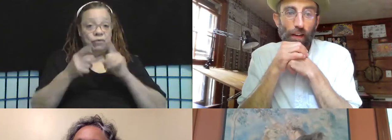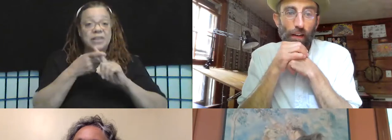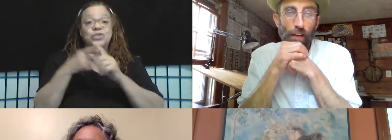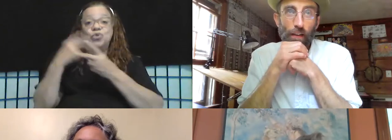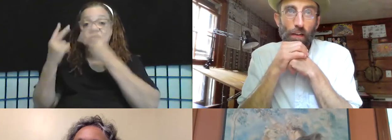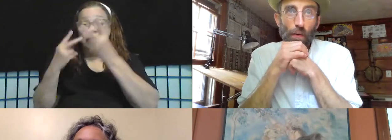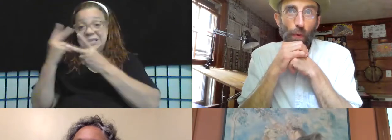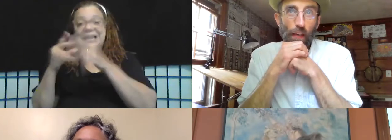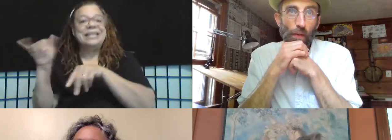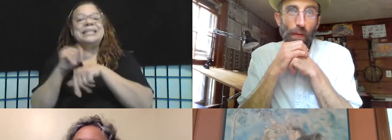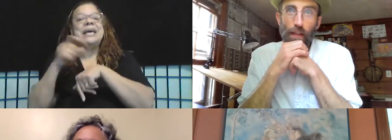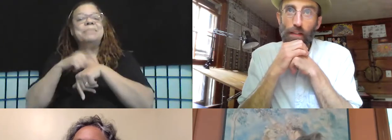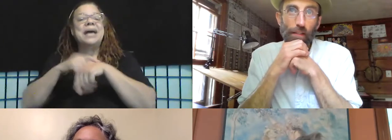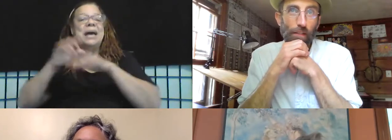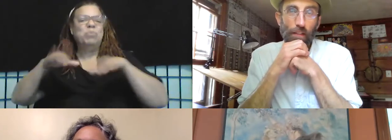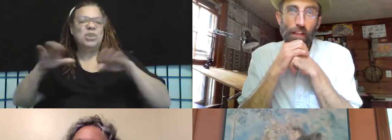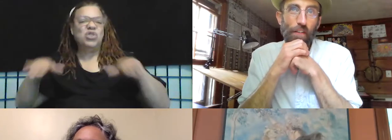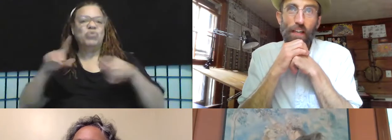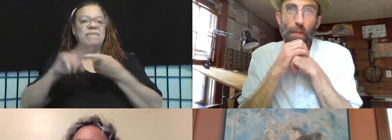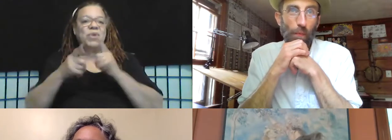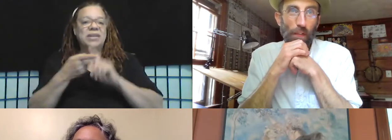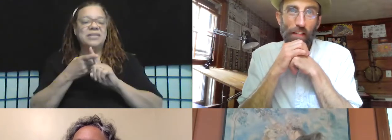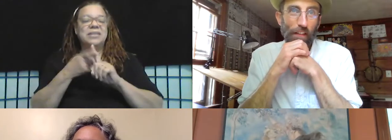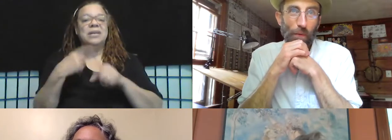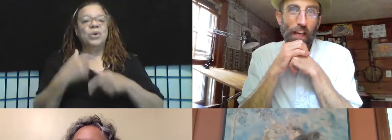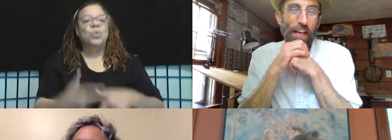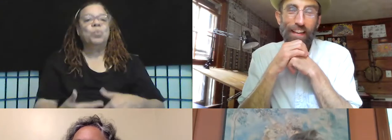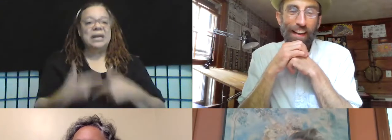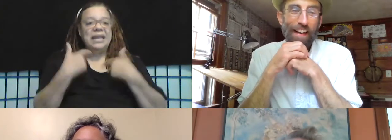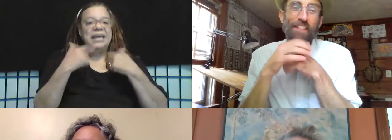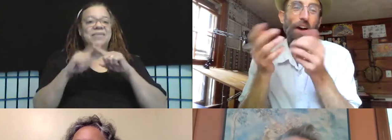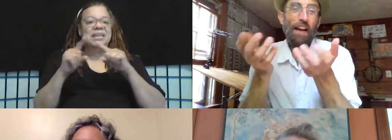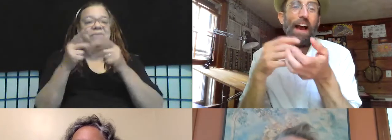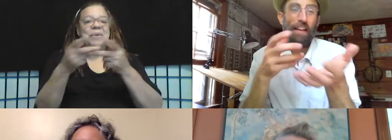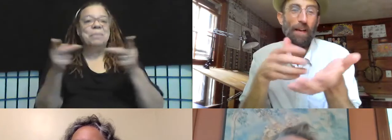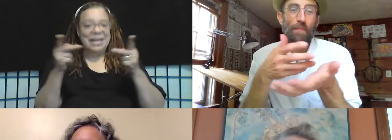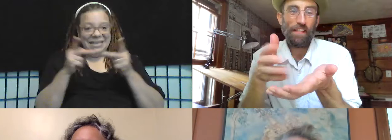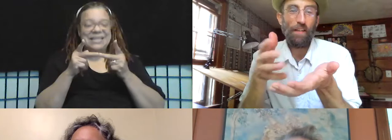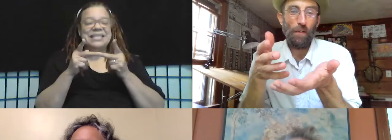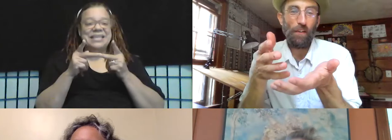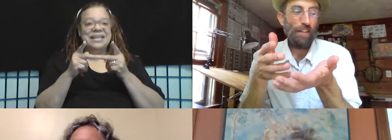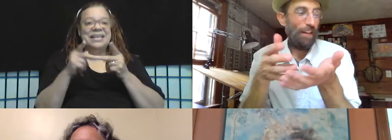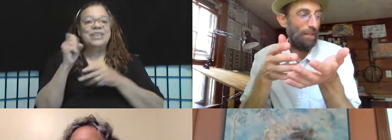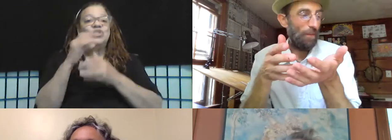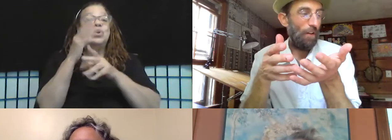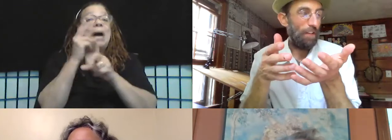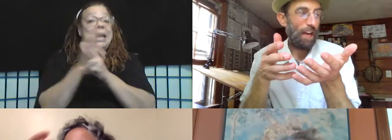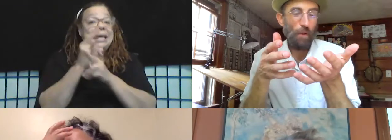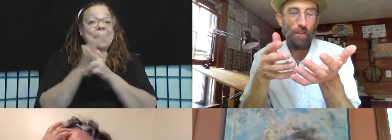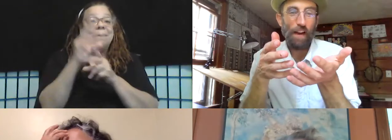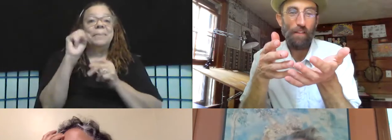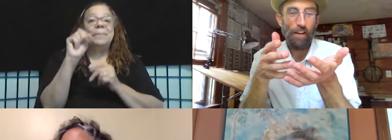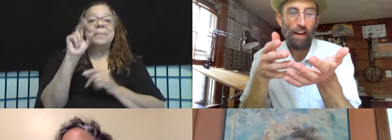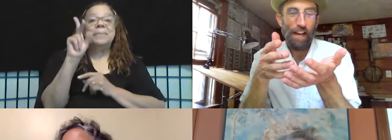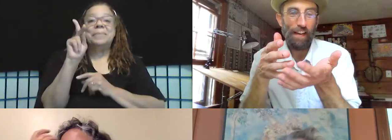here. And we lived in a couple places. So I kept a sketchbook all the